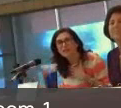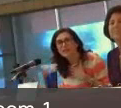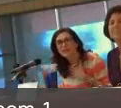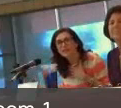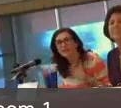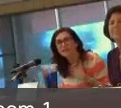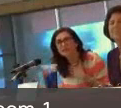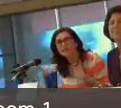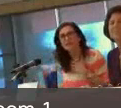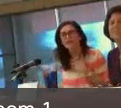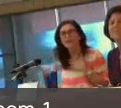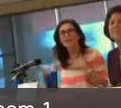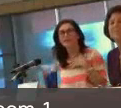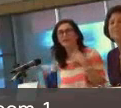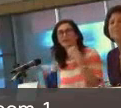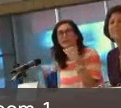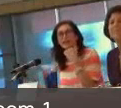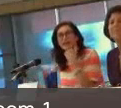commissioners.